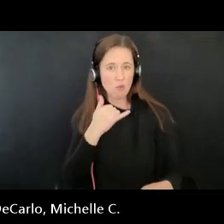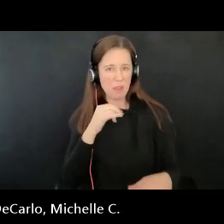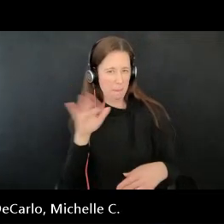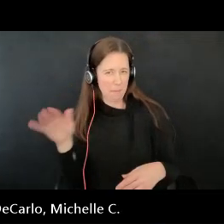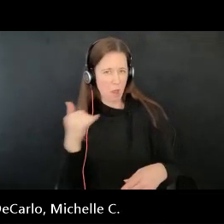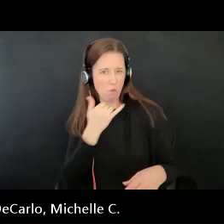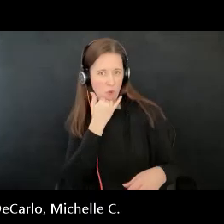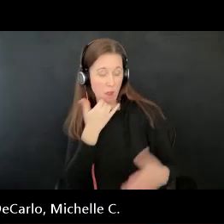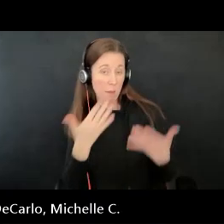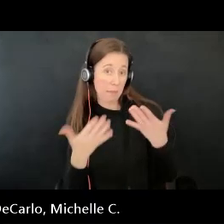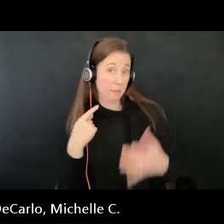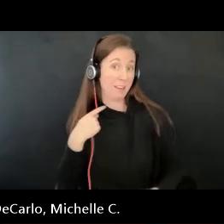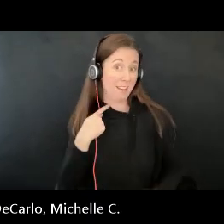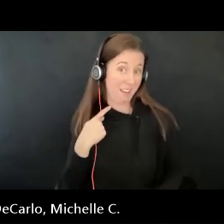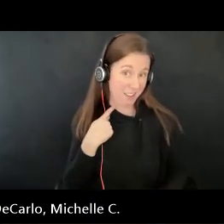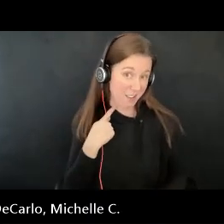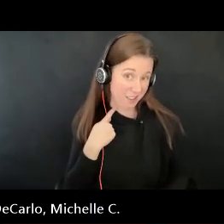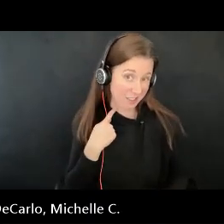accent. I can relate.